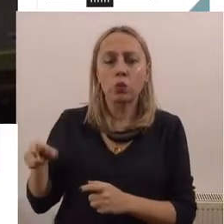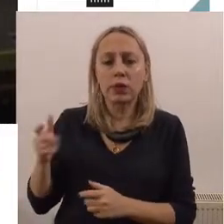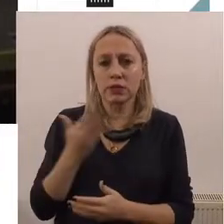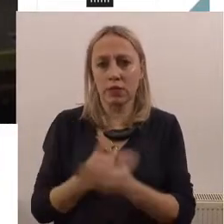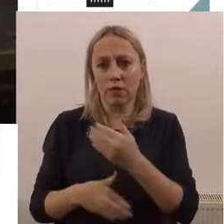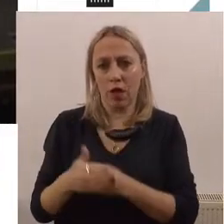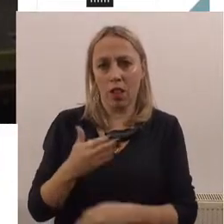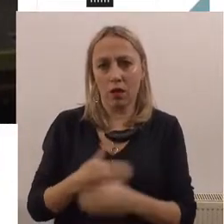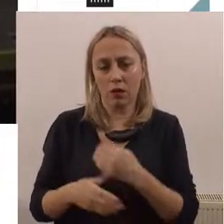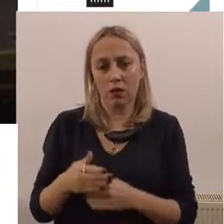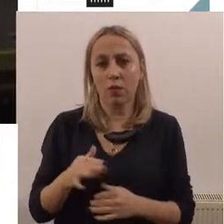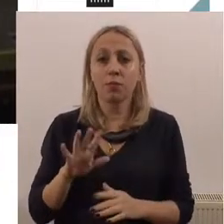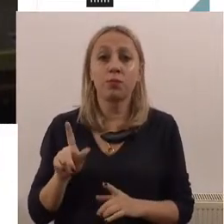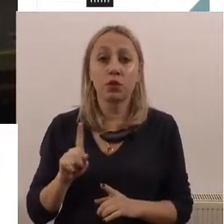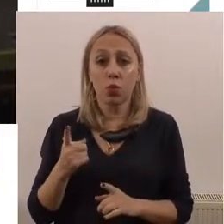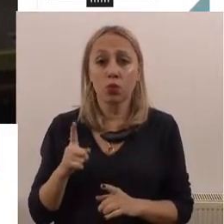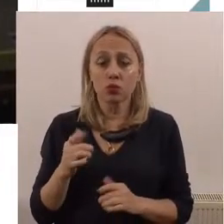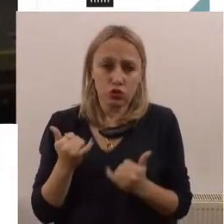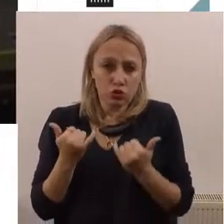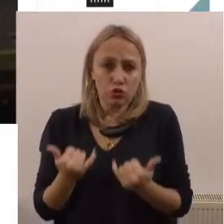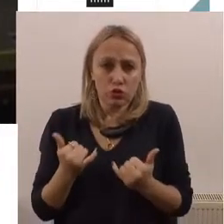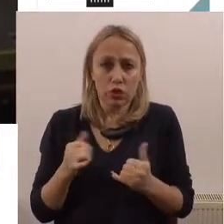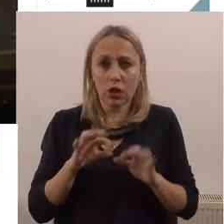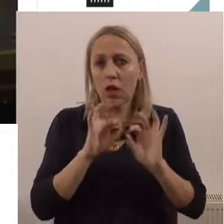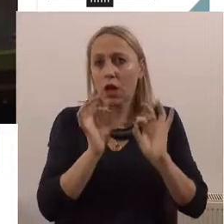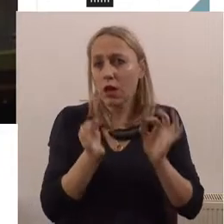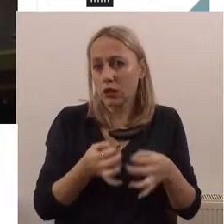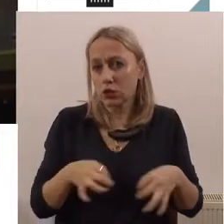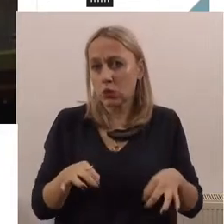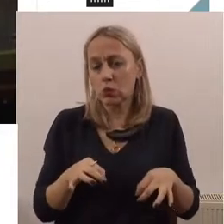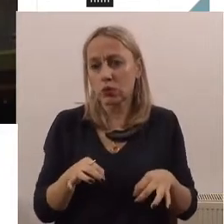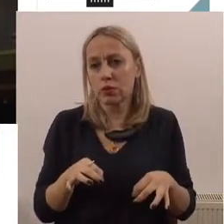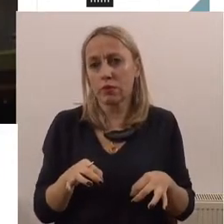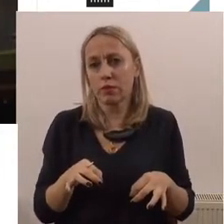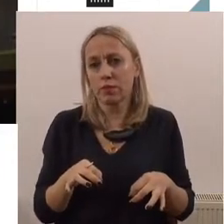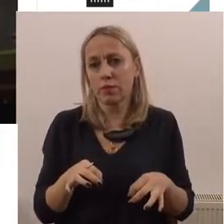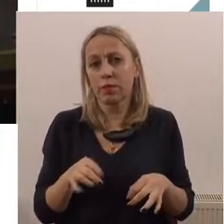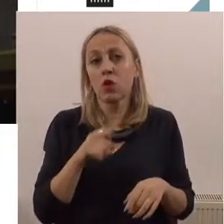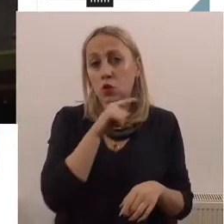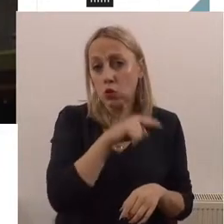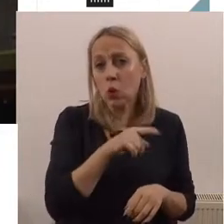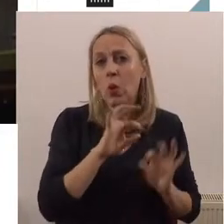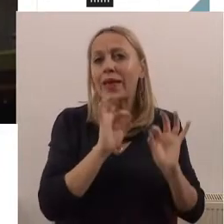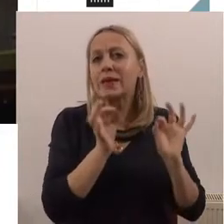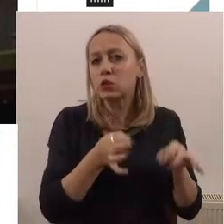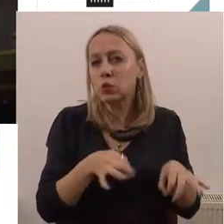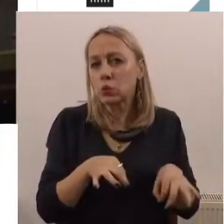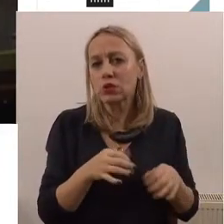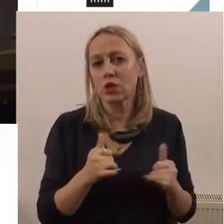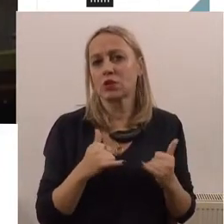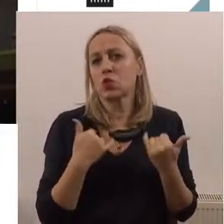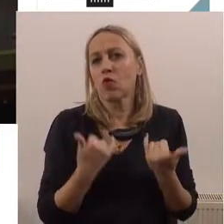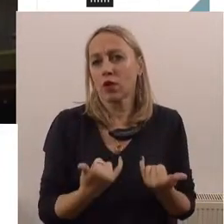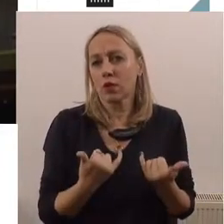rework social optics of the people with disabilities. Right now,